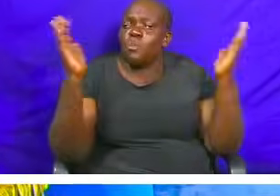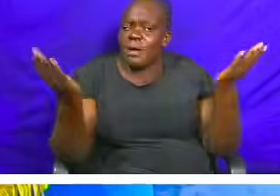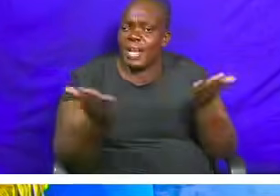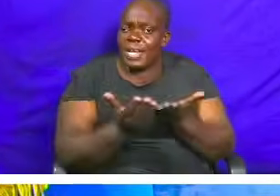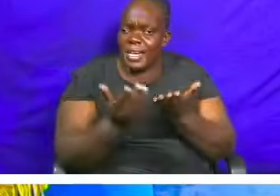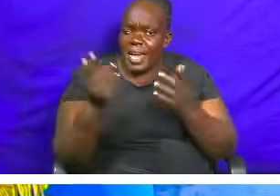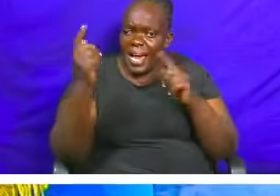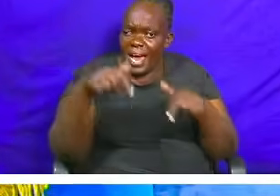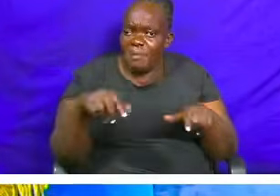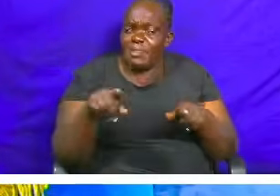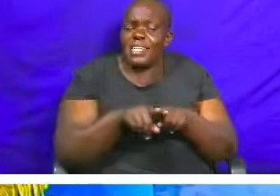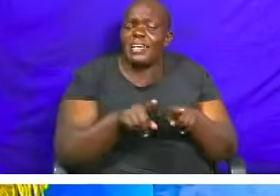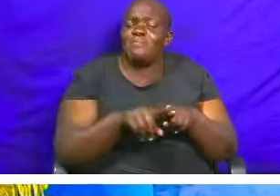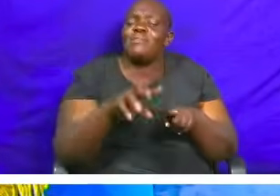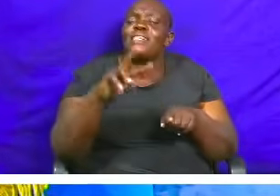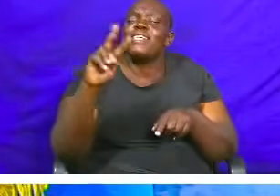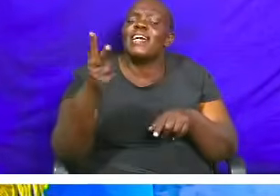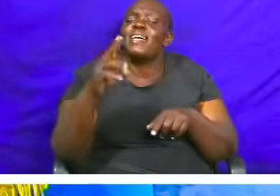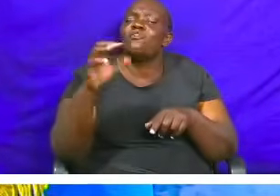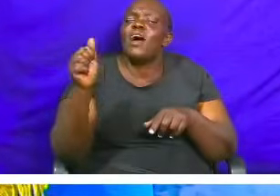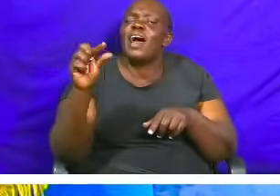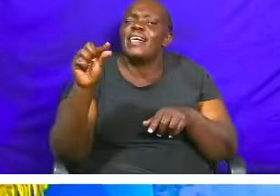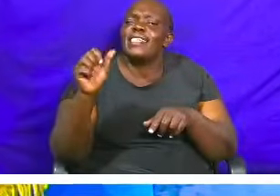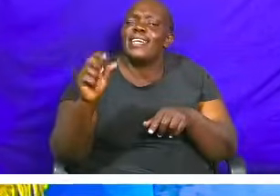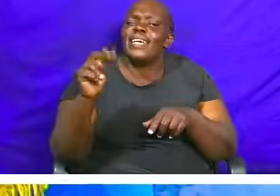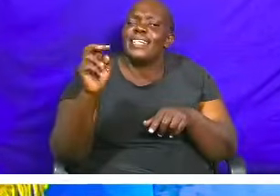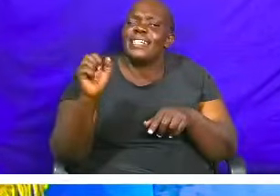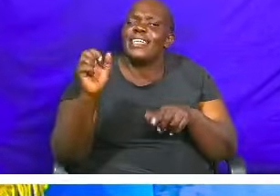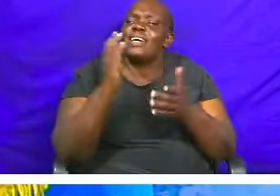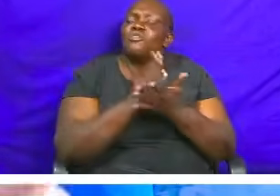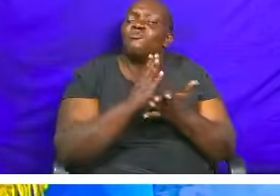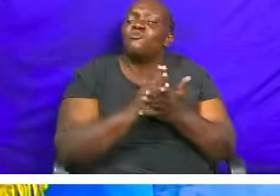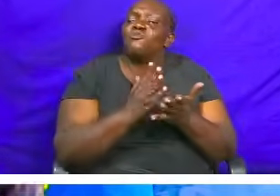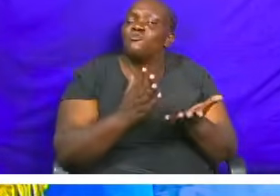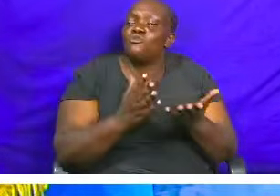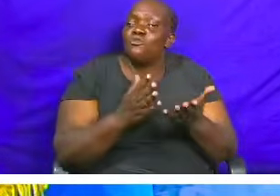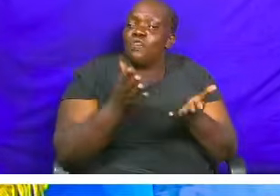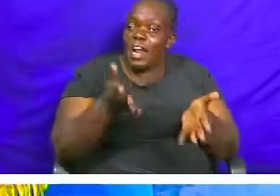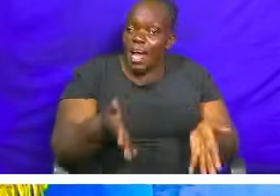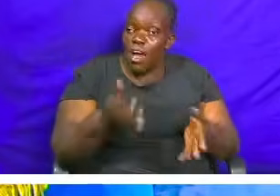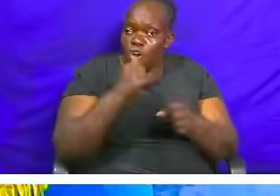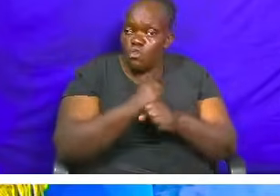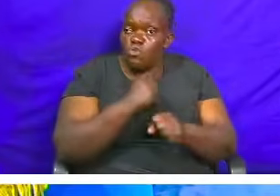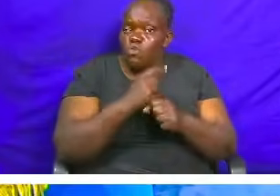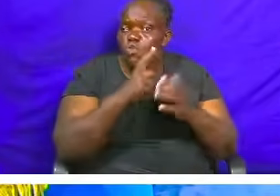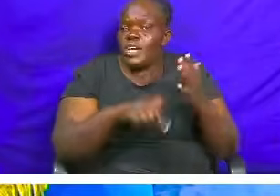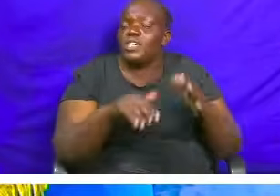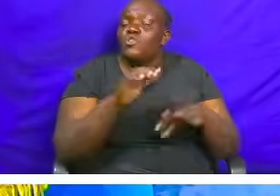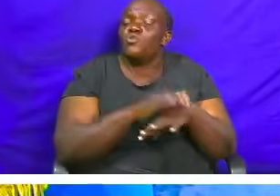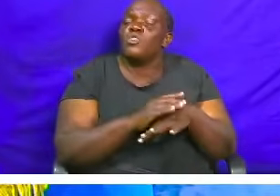only second to Argentina, you know, and we have not been able to default because now we were able to do, you know, proper,